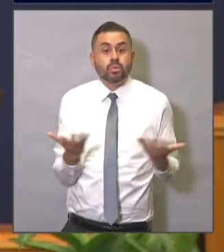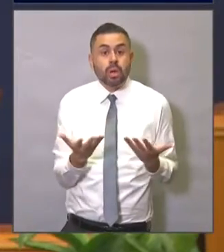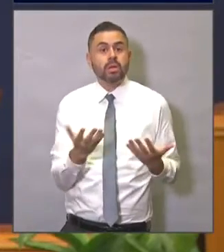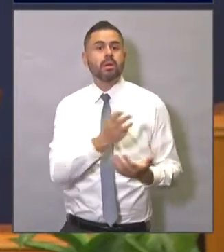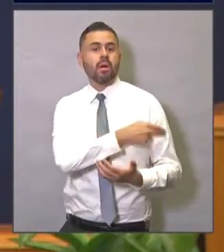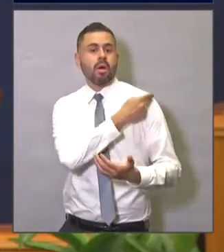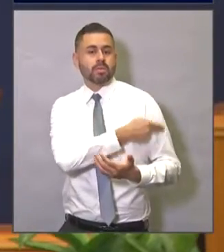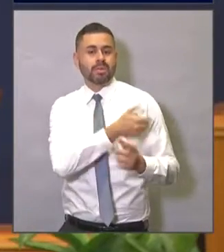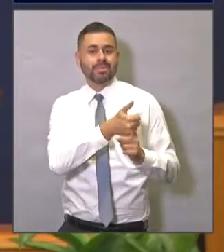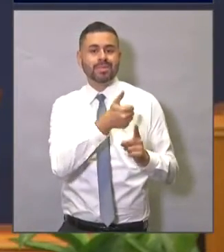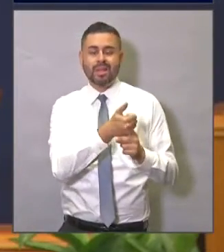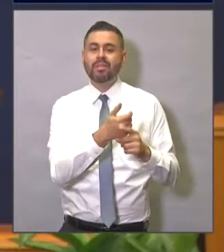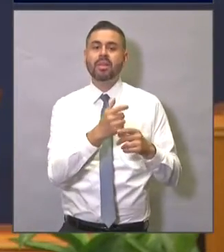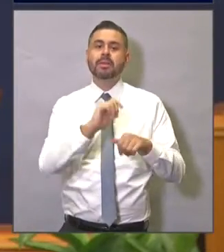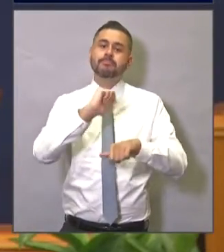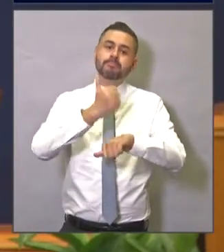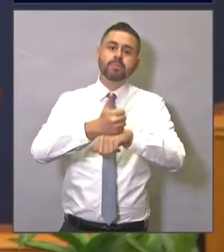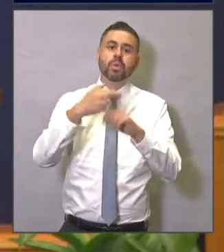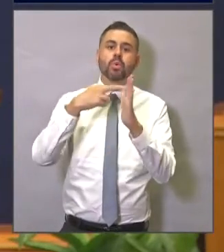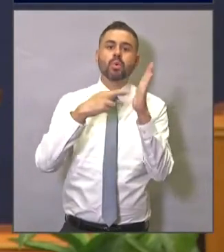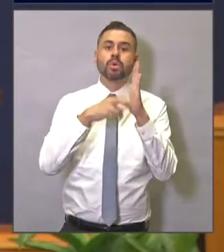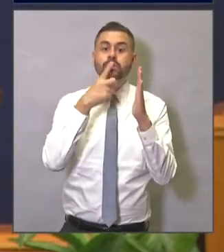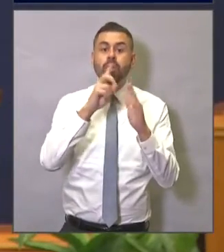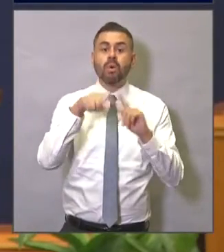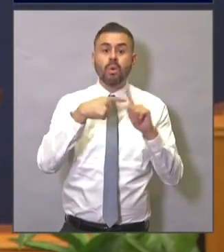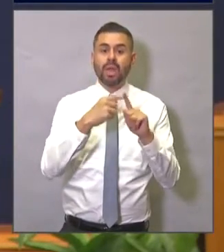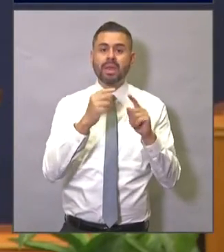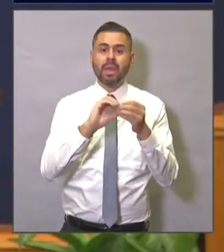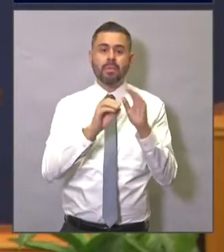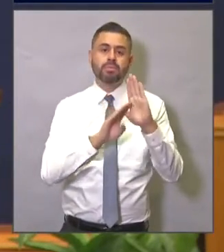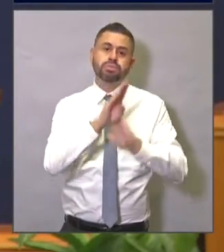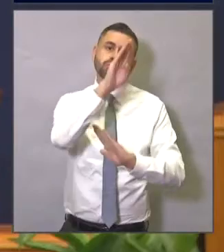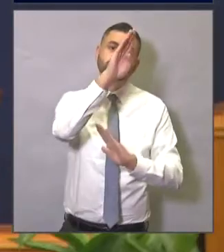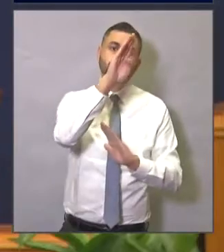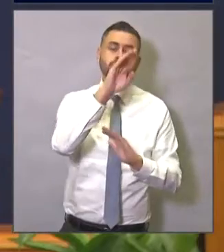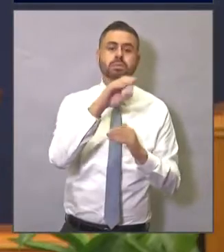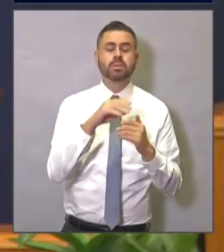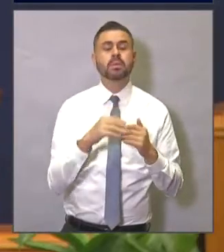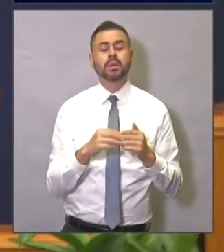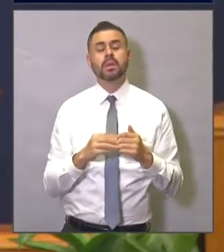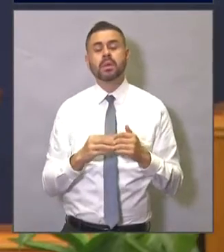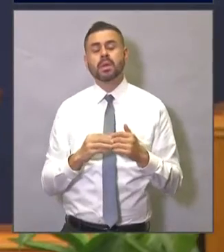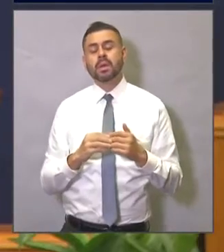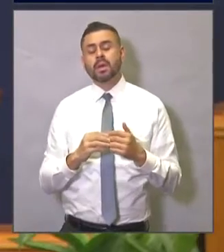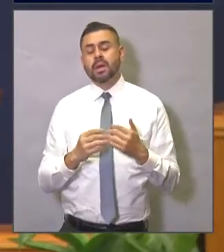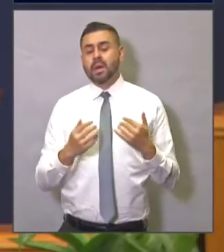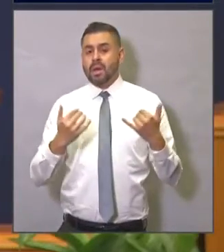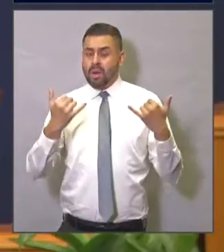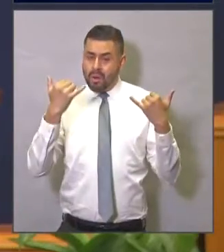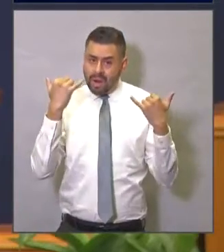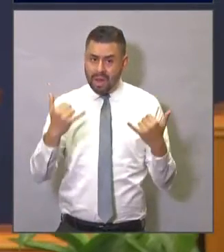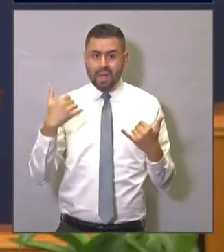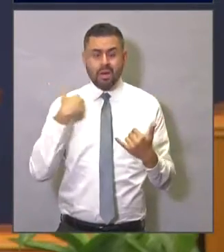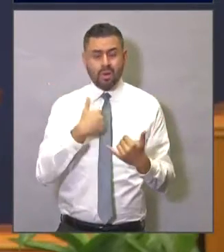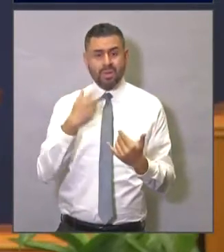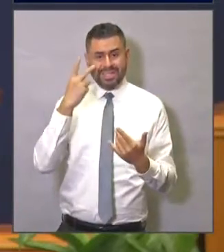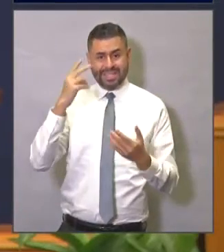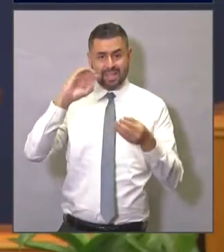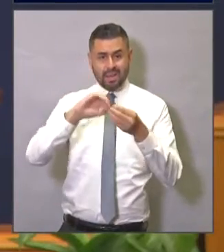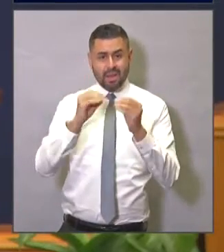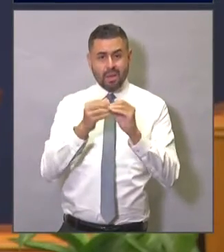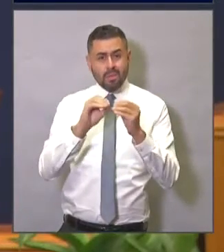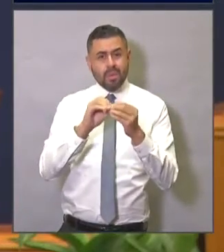implement their surge plans over the next 4 weeks. I want to remind everyone that the capacity thresholds in the model are based